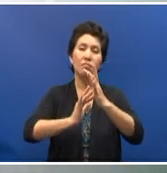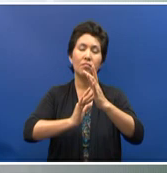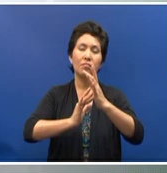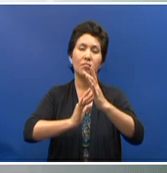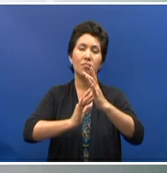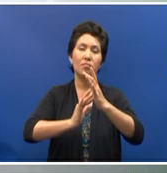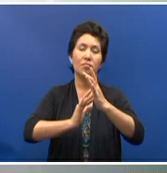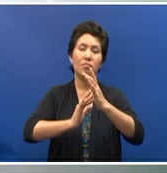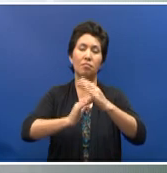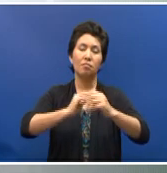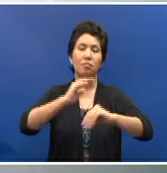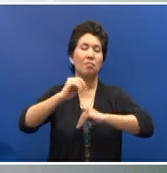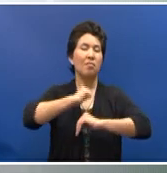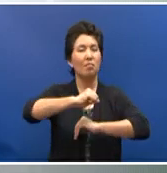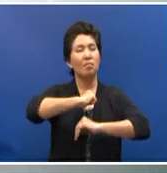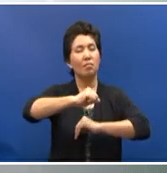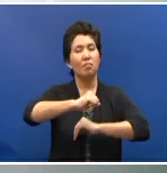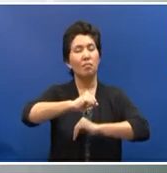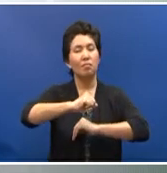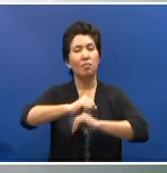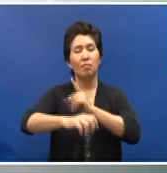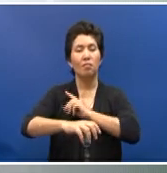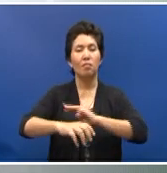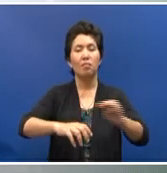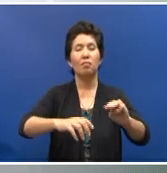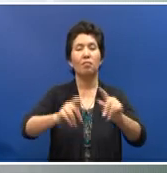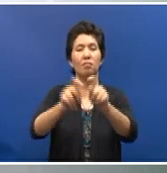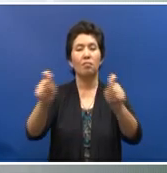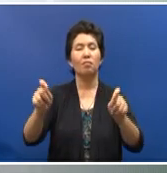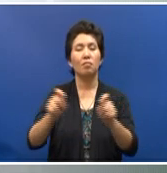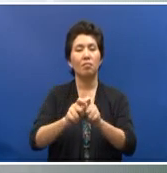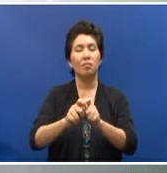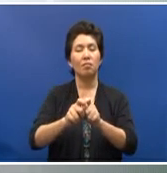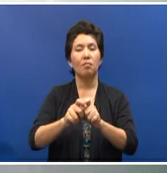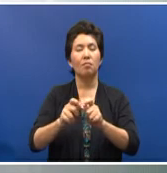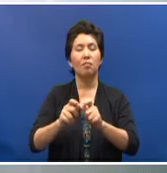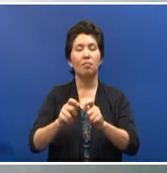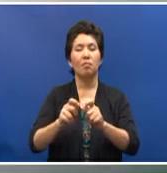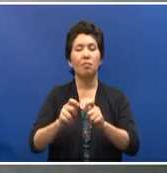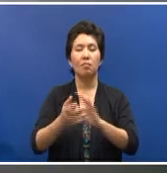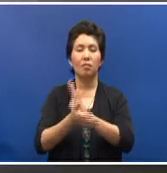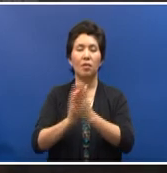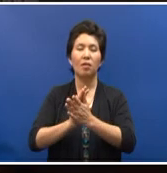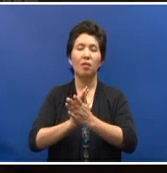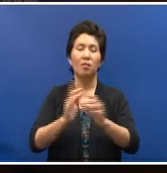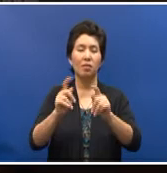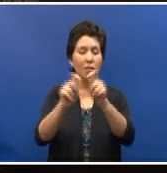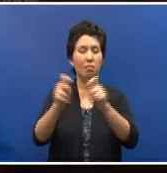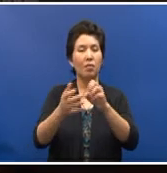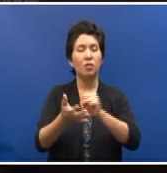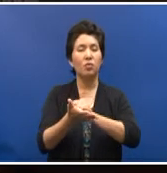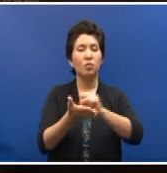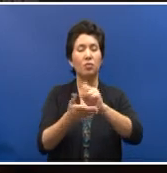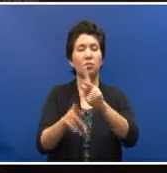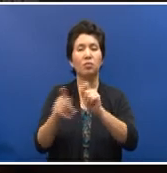crusades against their Muslim counterparts, whose likewise wage a holy war against them. Okay, so they